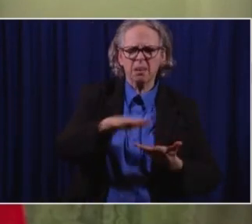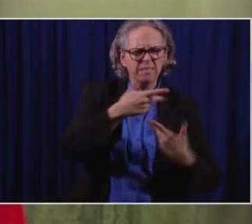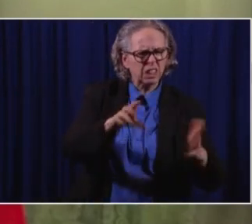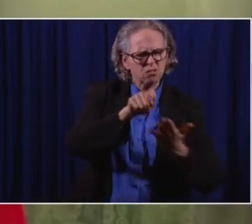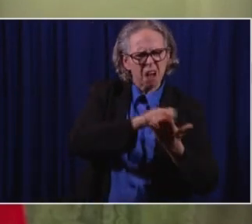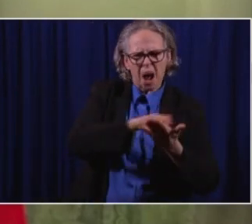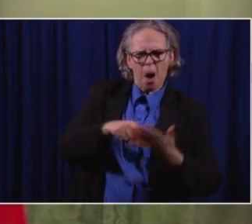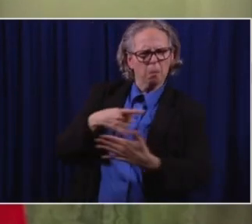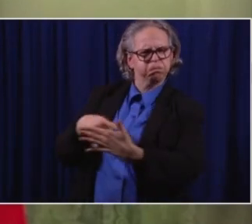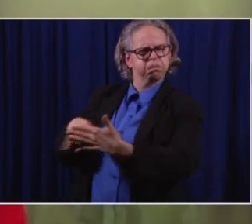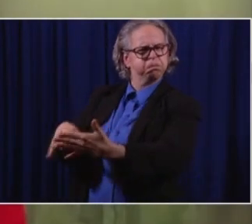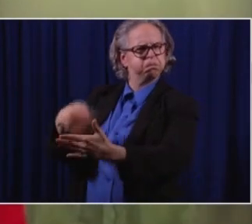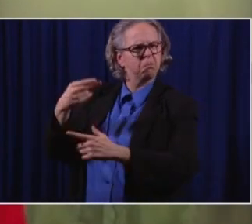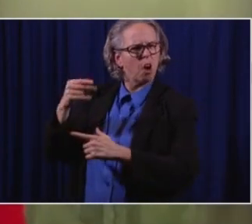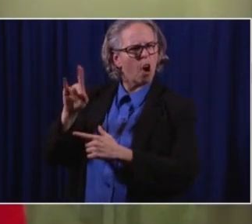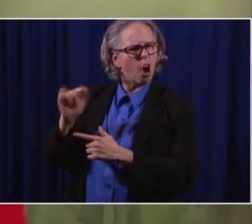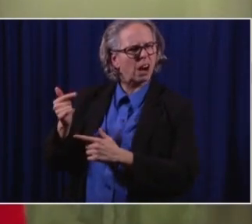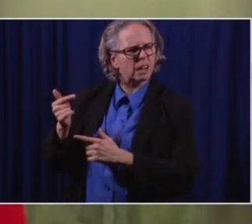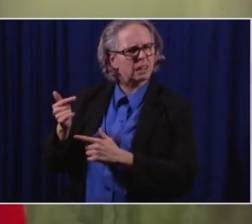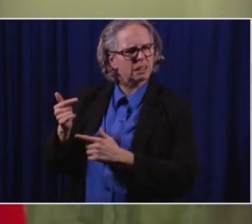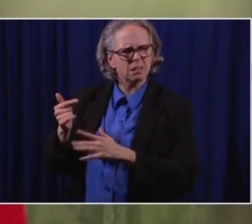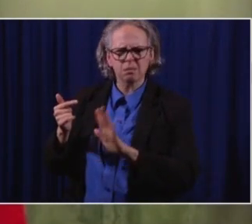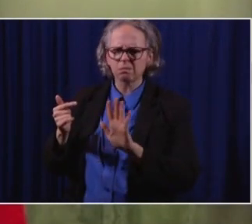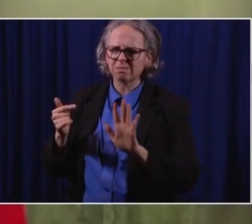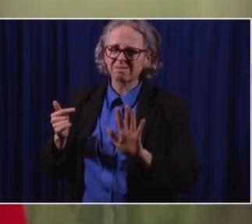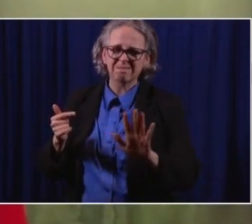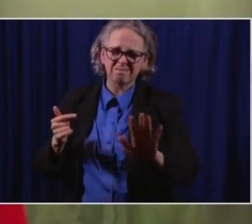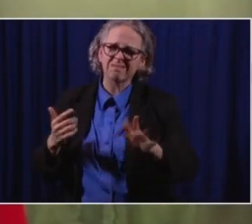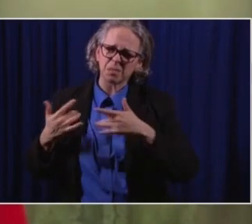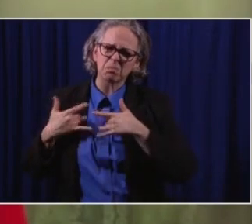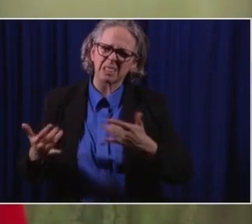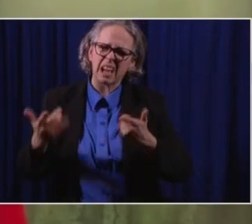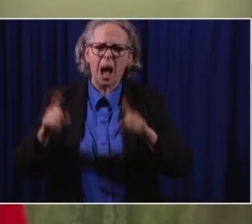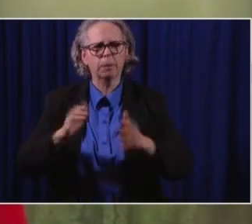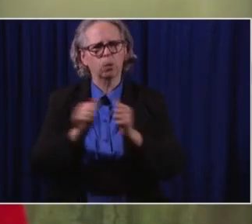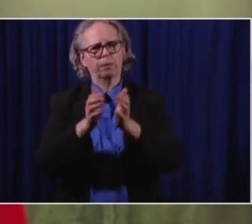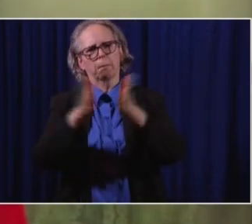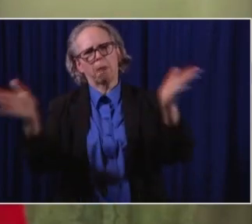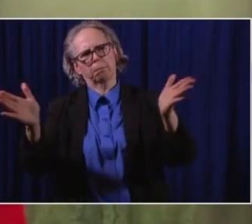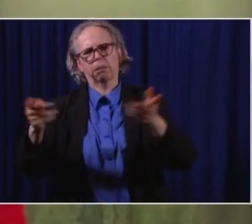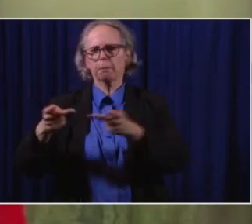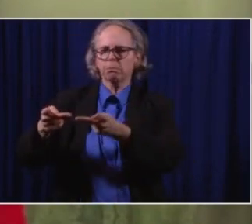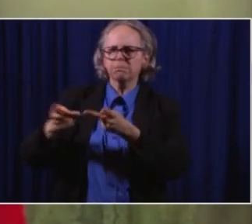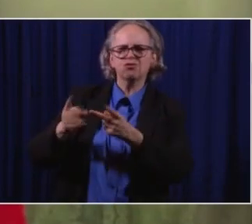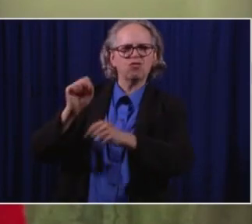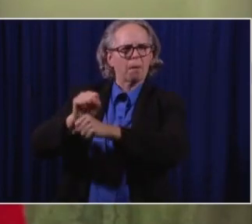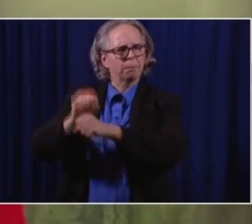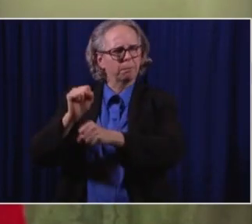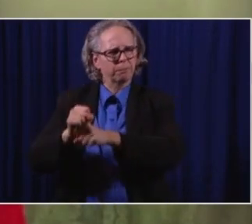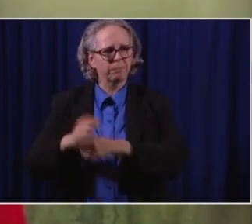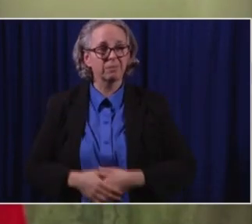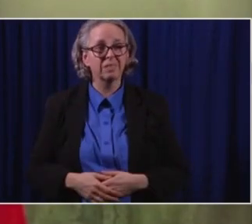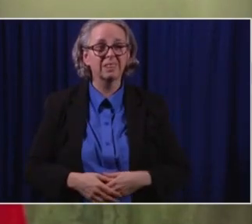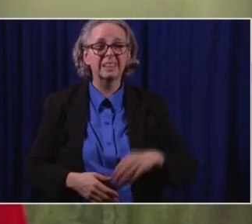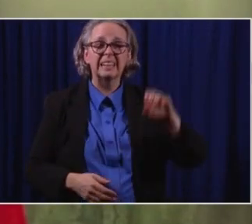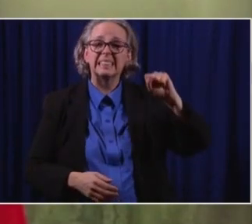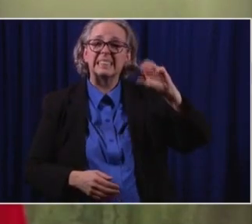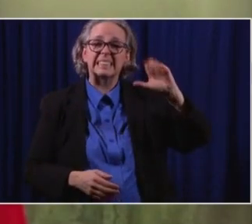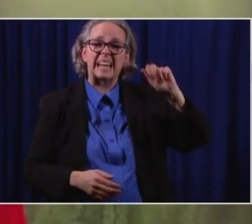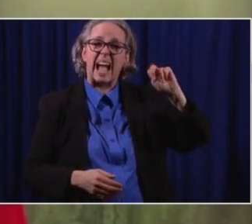is the penalty laid upon most public men. The scandals of his administration inspired many an accusing word against his